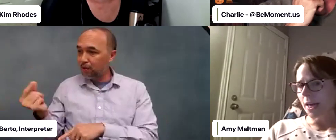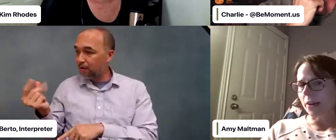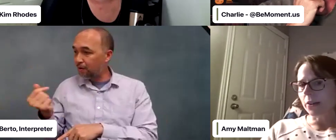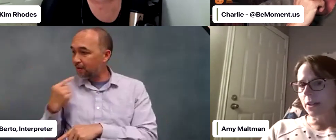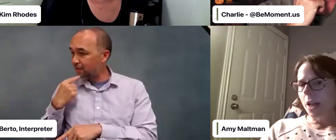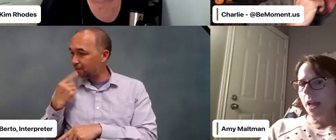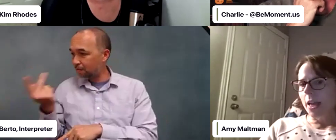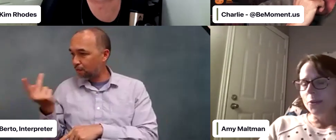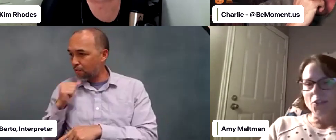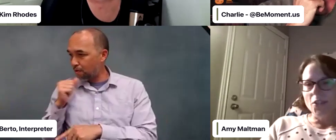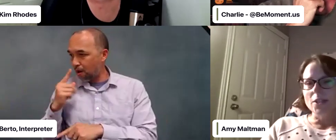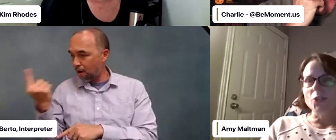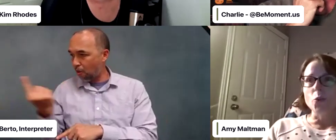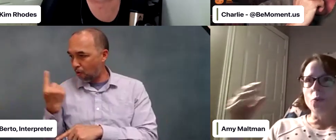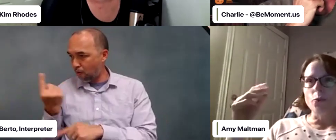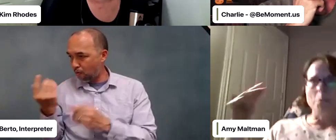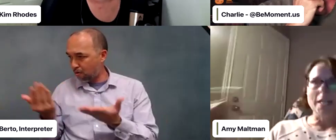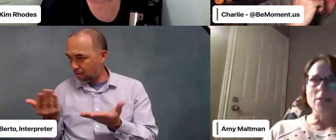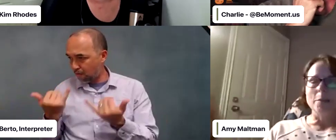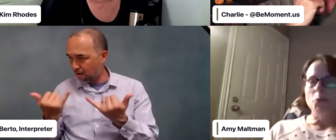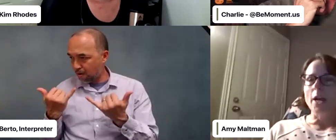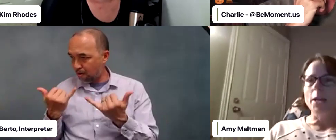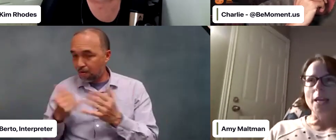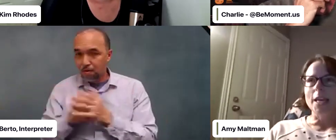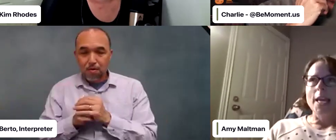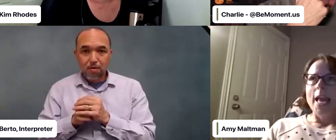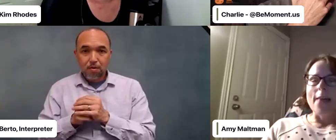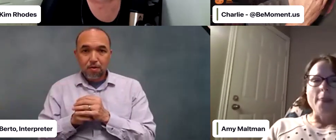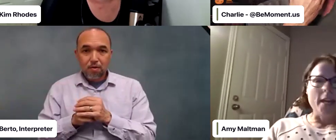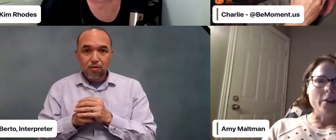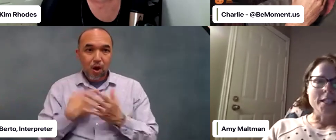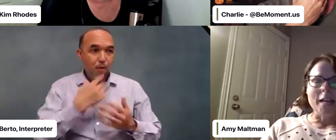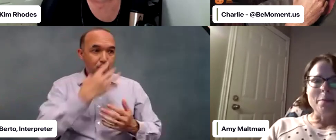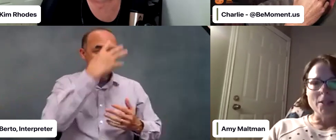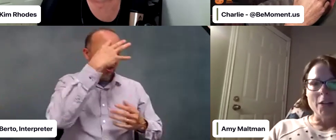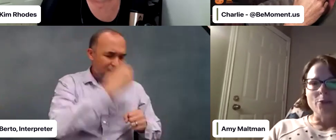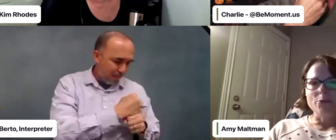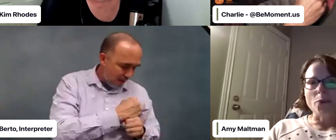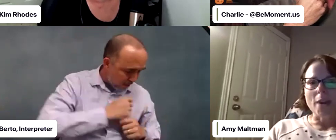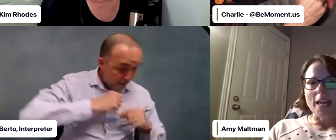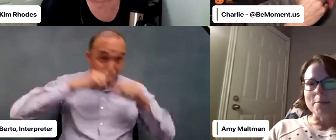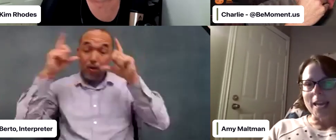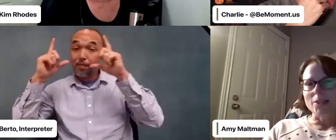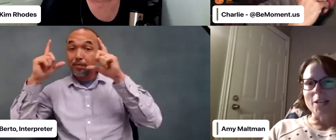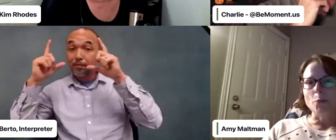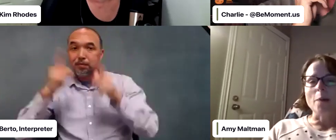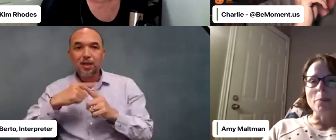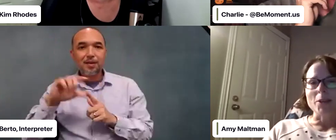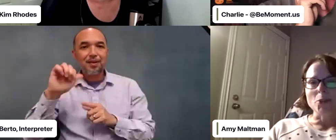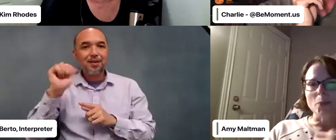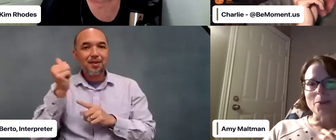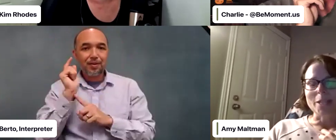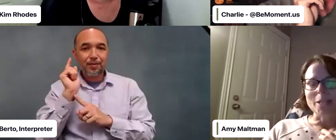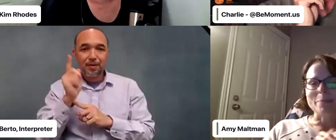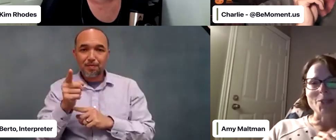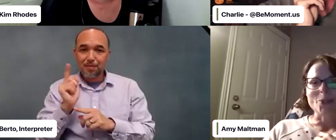here right now. And it was just this from dead sleep to wide awake. And then, not 10 minutes later, the phone rang, and my aunt said, your papa passed